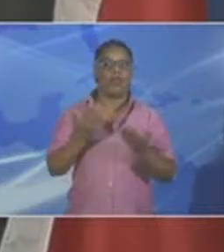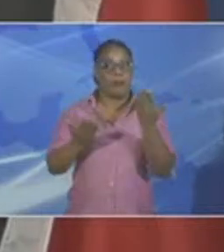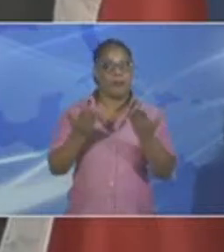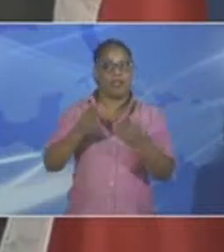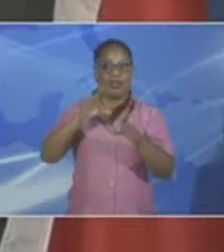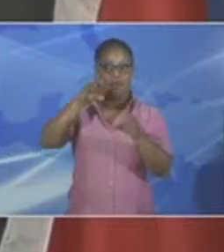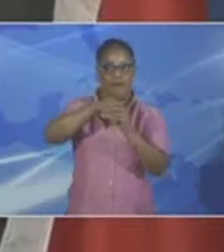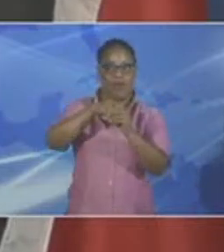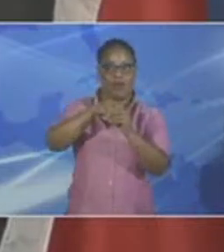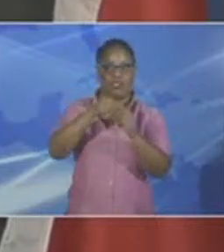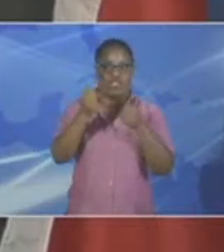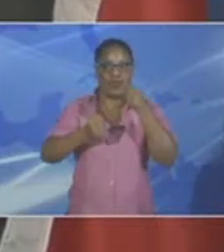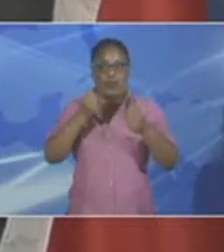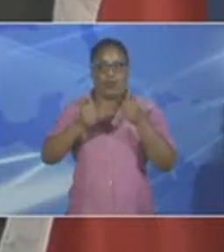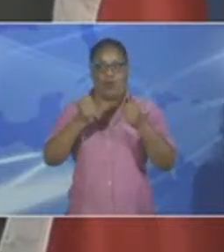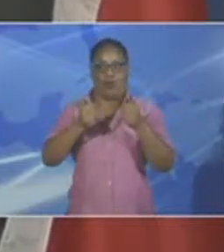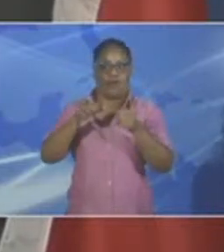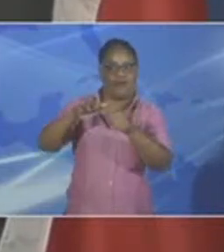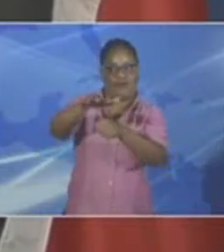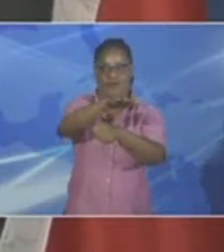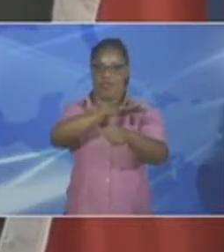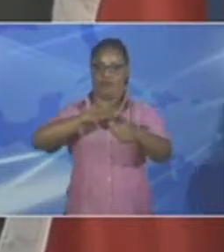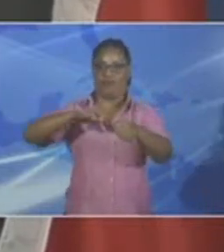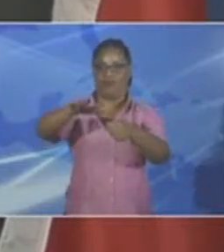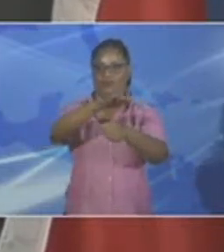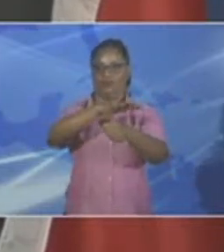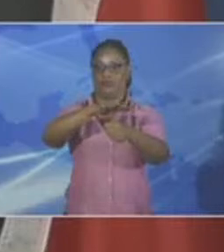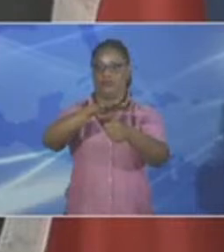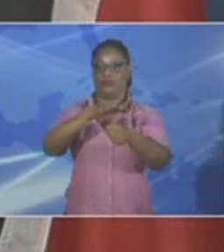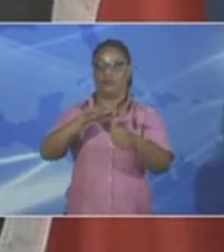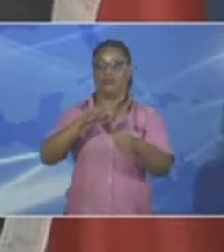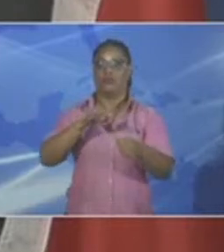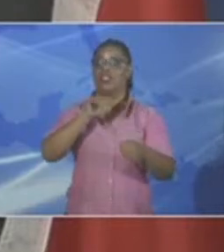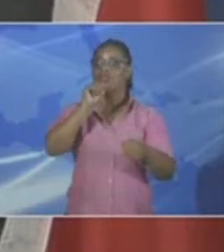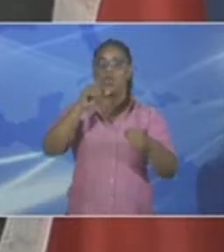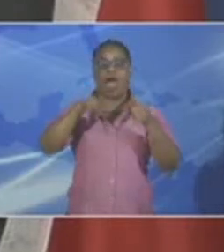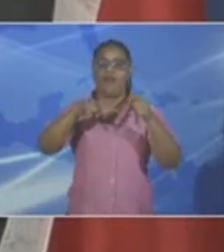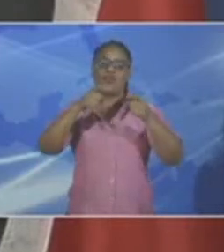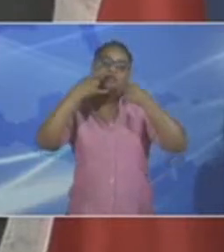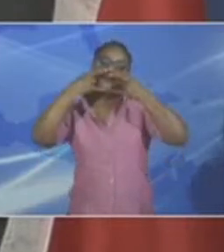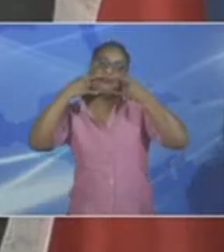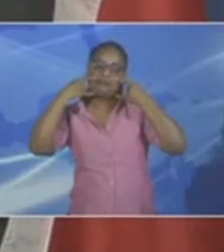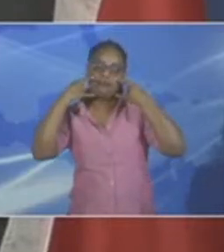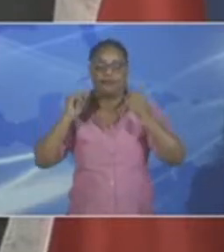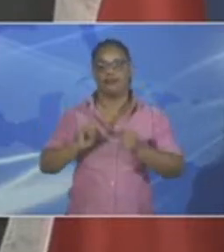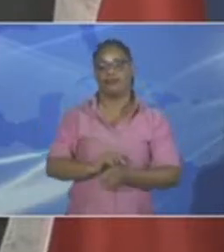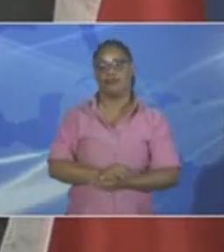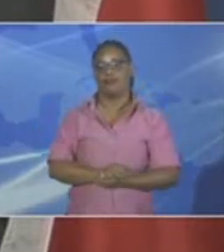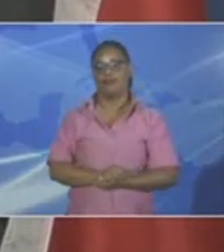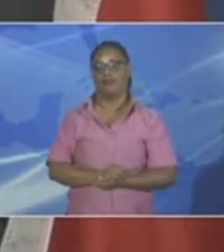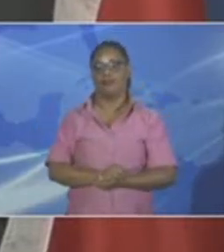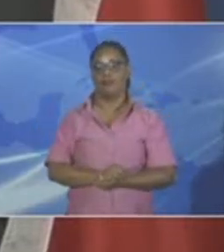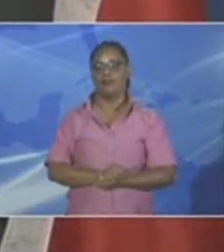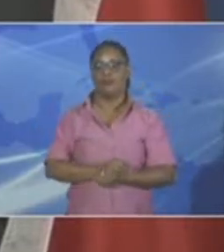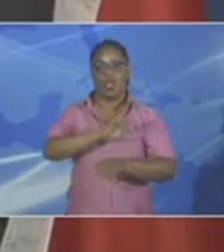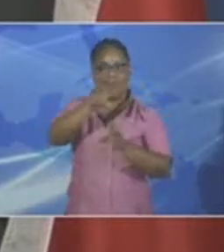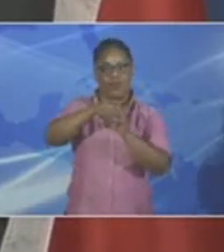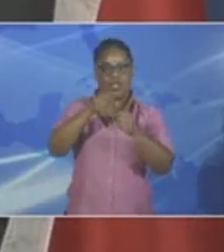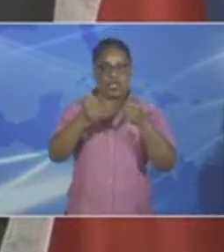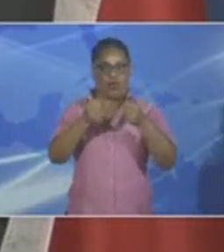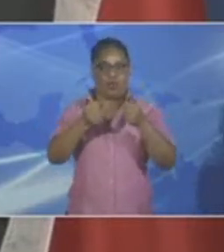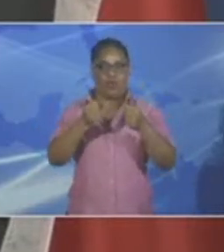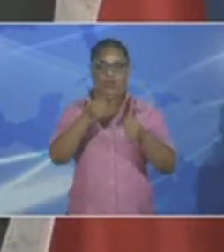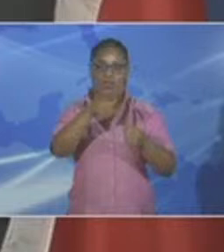field, if you are in an environment where you're engaging in physical sporting activity, that would be optional,